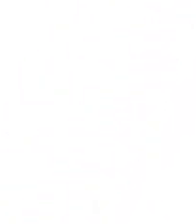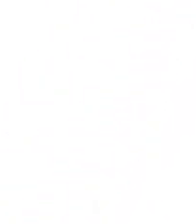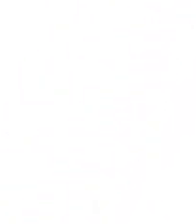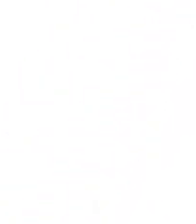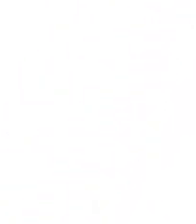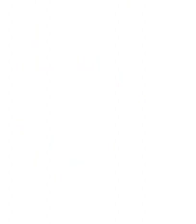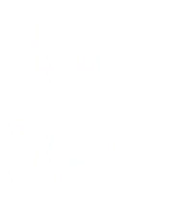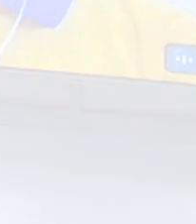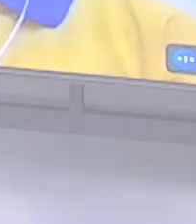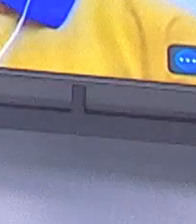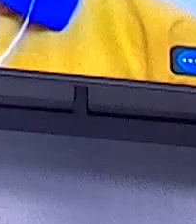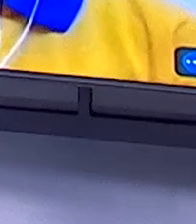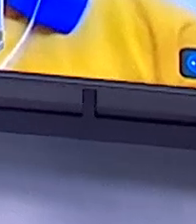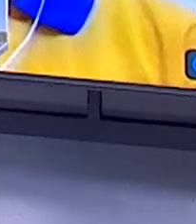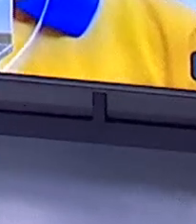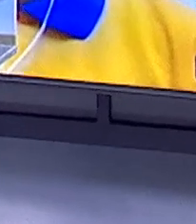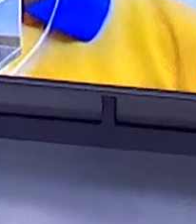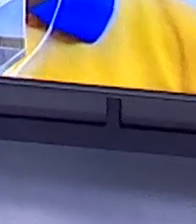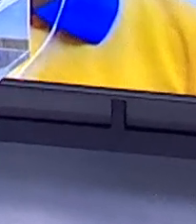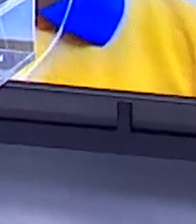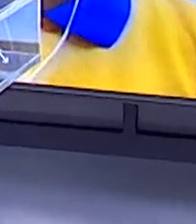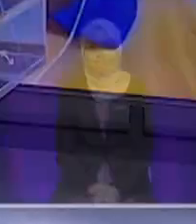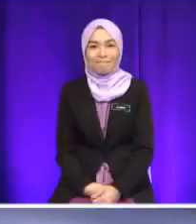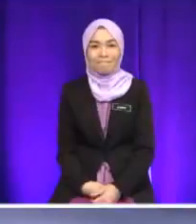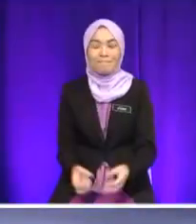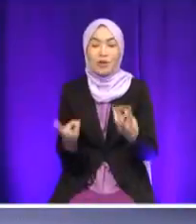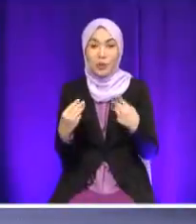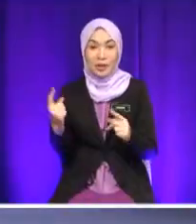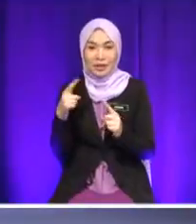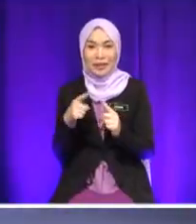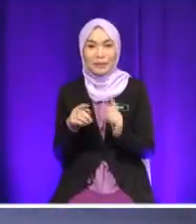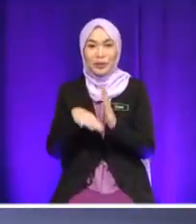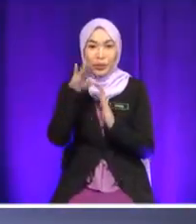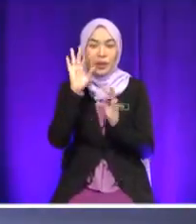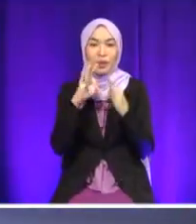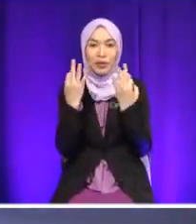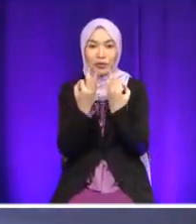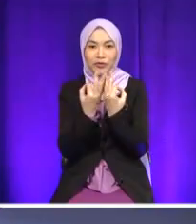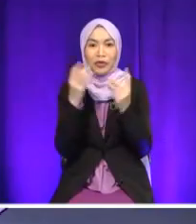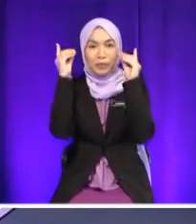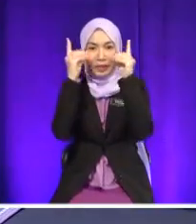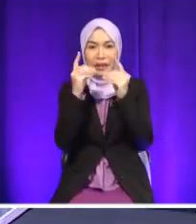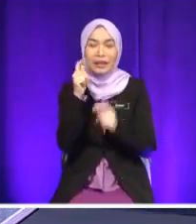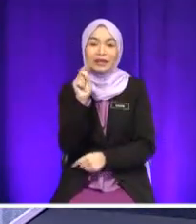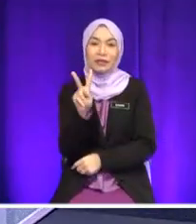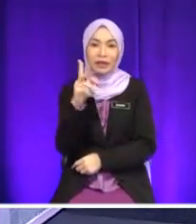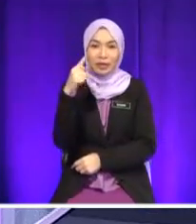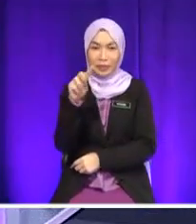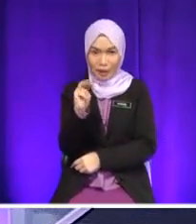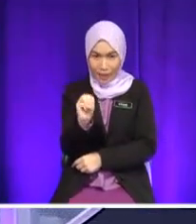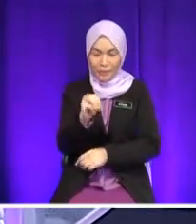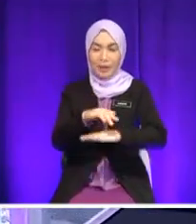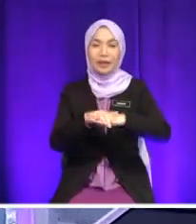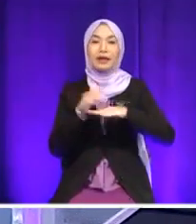DidikTV KPM. Welcome to Outperform on DidikTV KPM. Our lesson for today is English